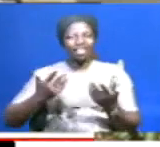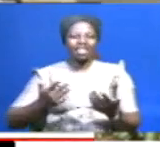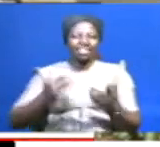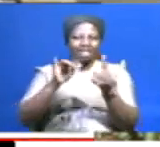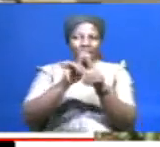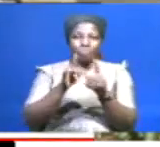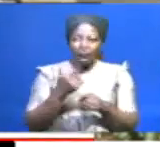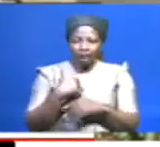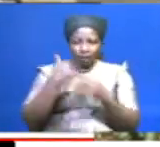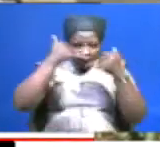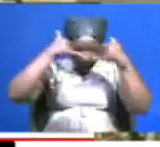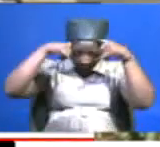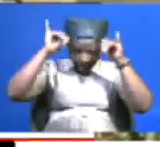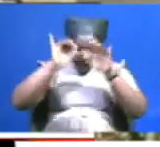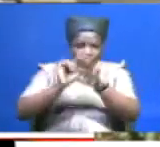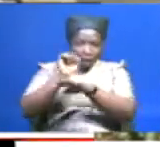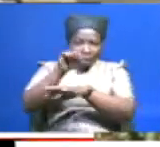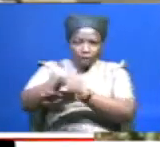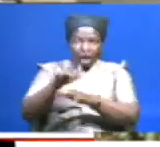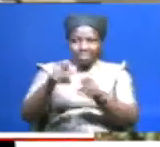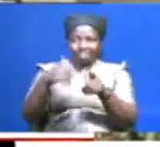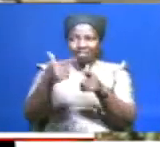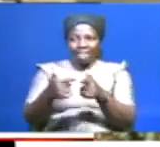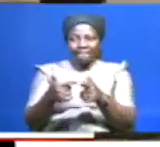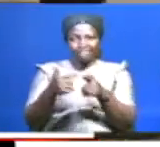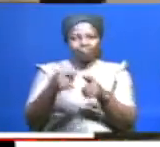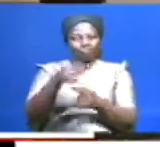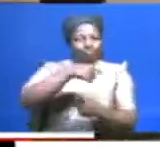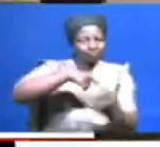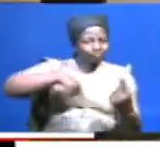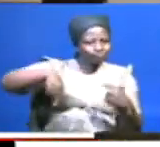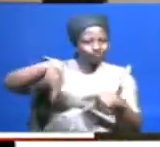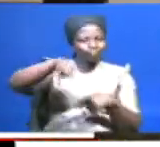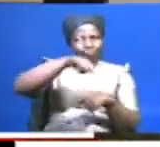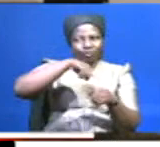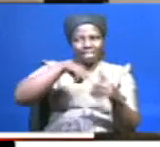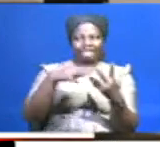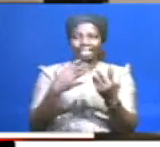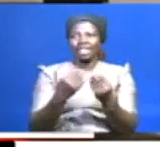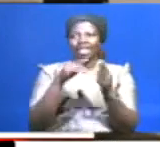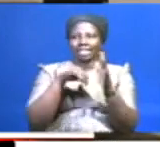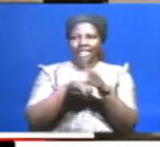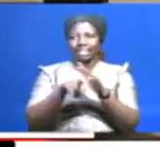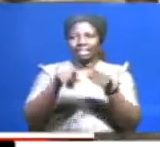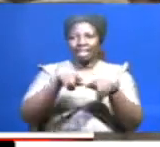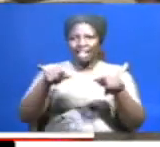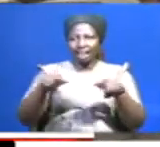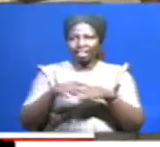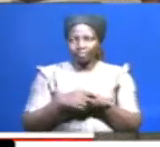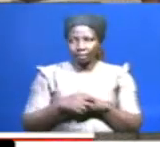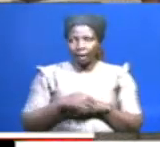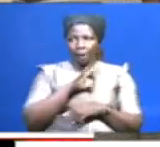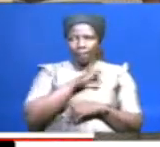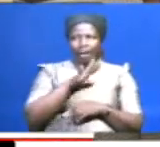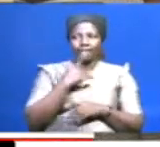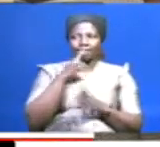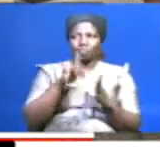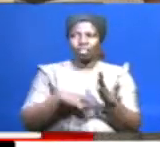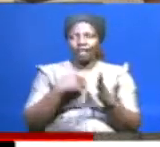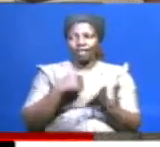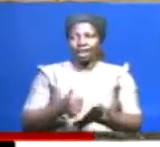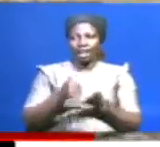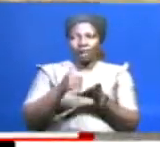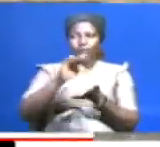manure, and you close the cycle very easily in the farm. Beneficiaries of the plant say it has aided in reducing the cost of